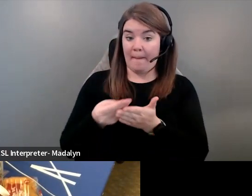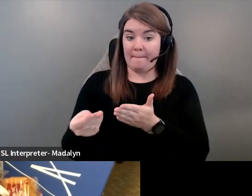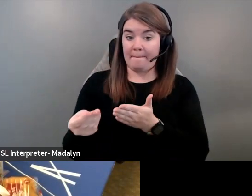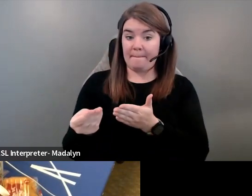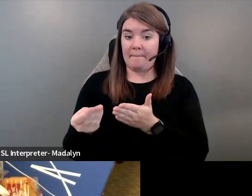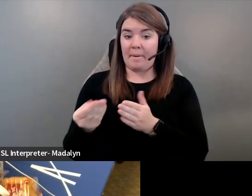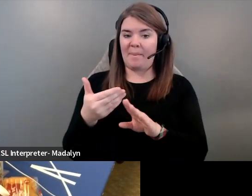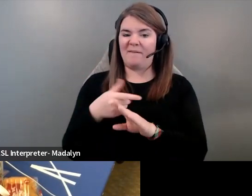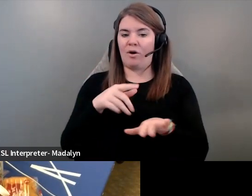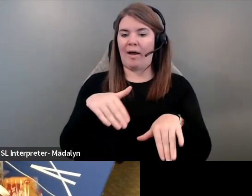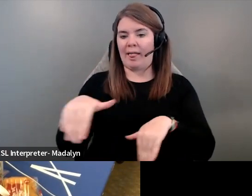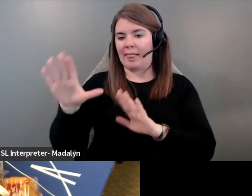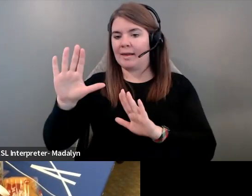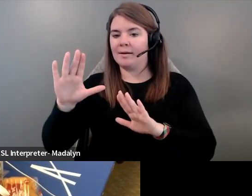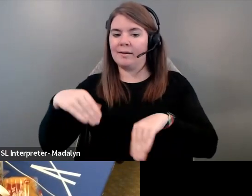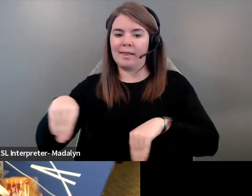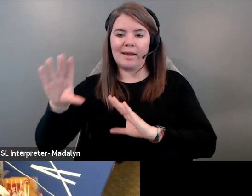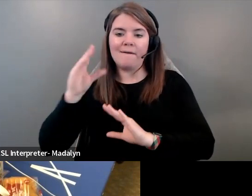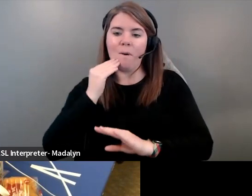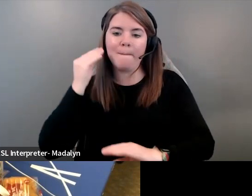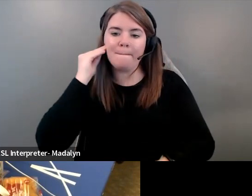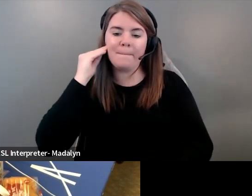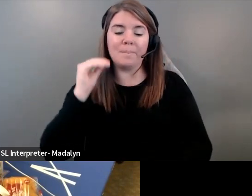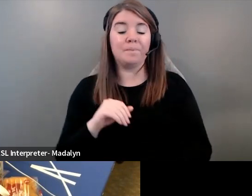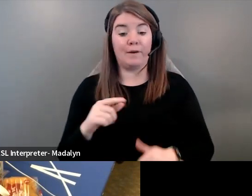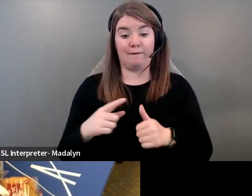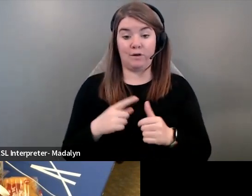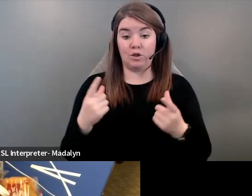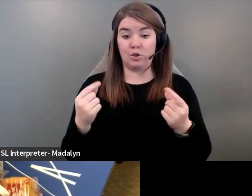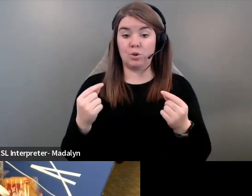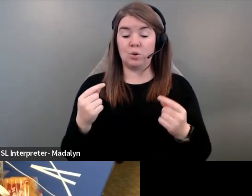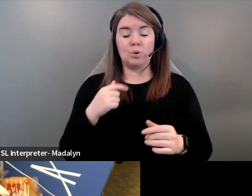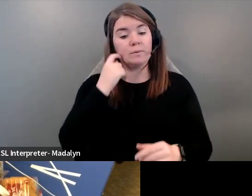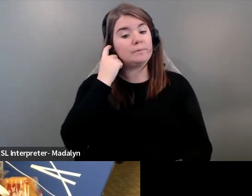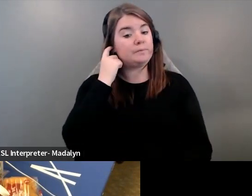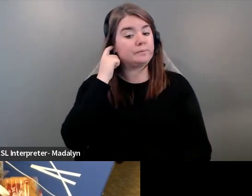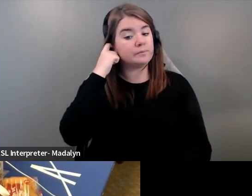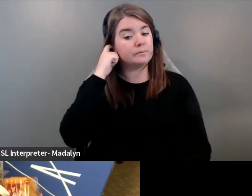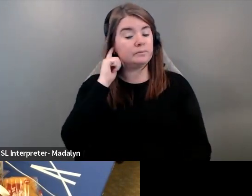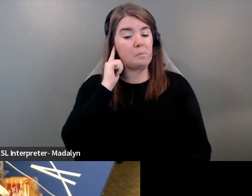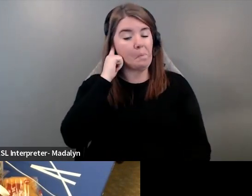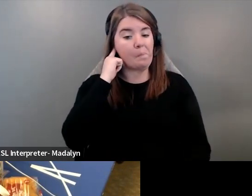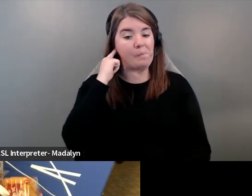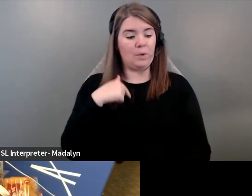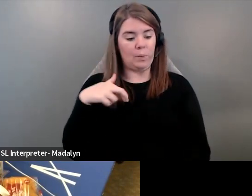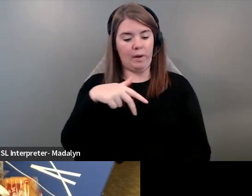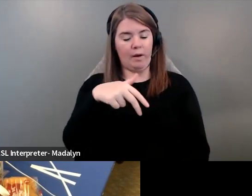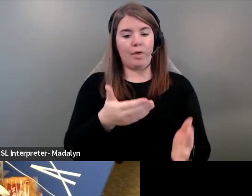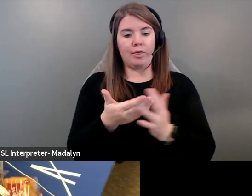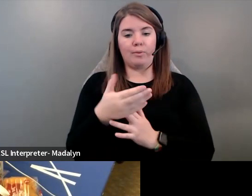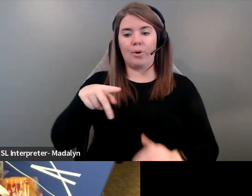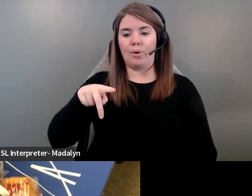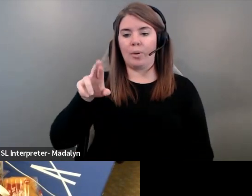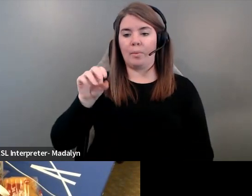leave home to be on their own. And one of the first things we do is we walk through the produce aisle. And you're going to look for things